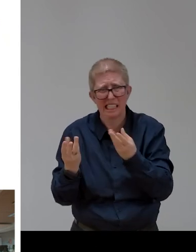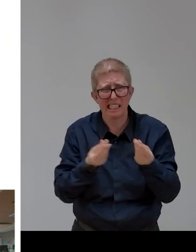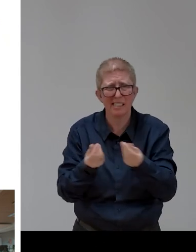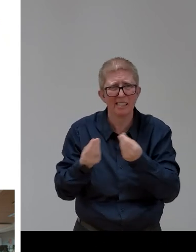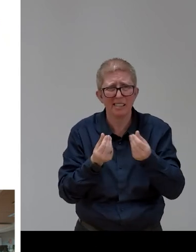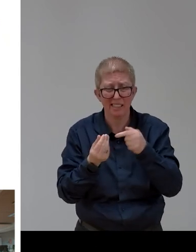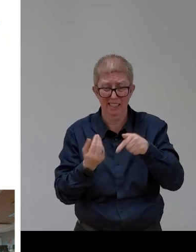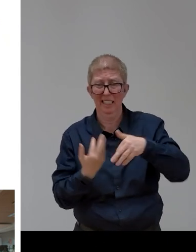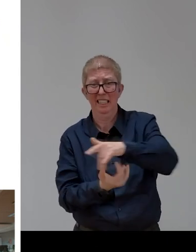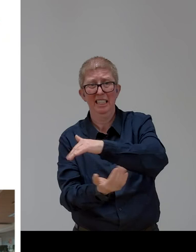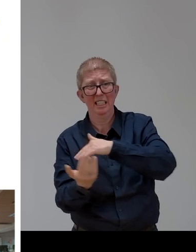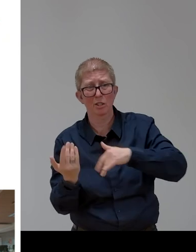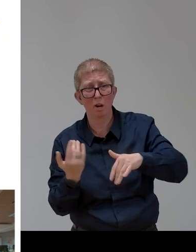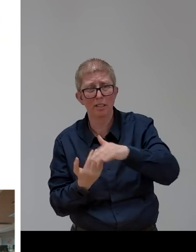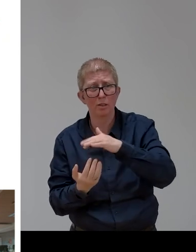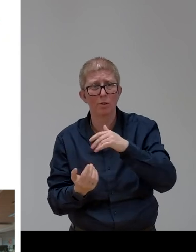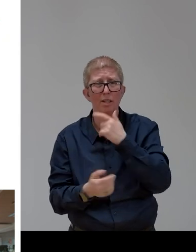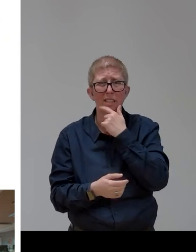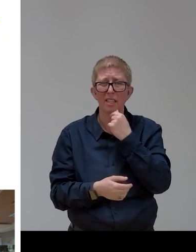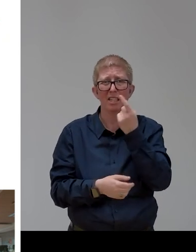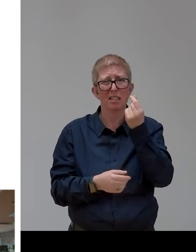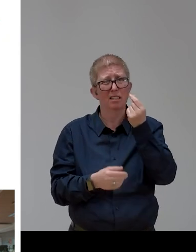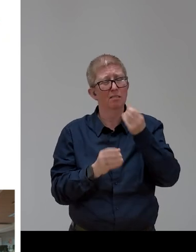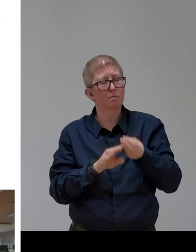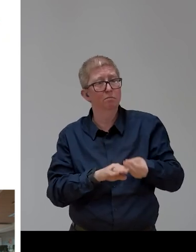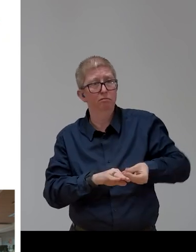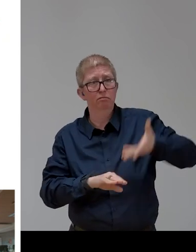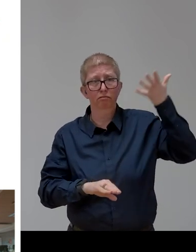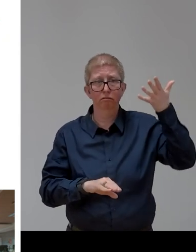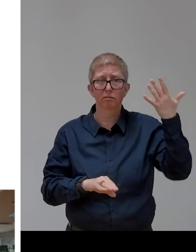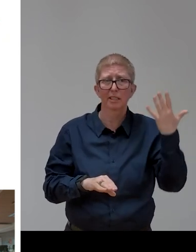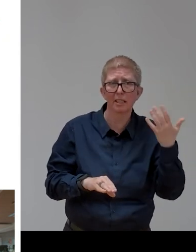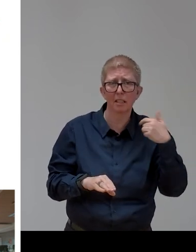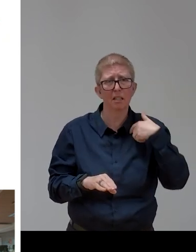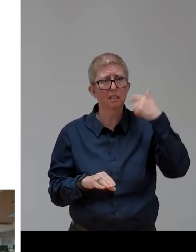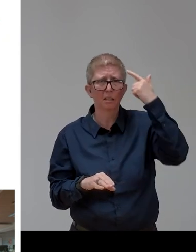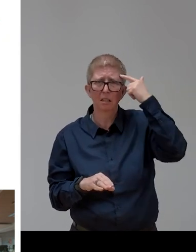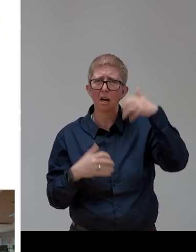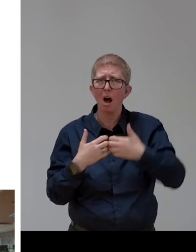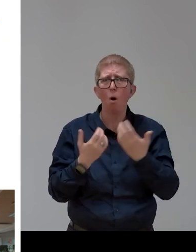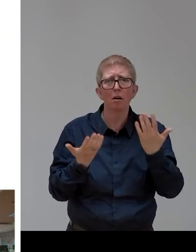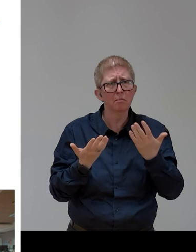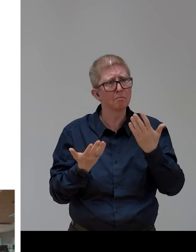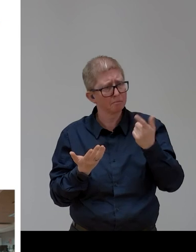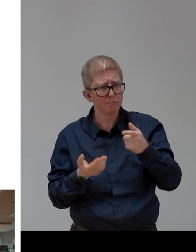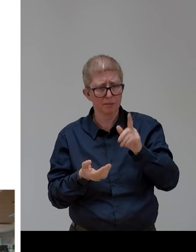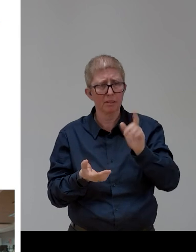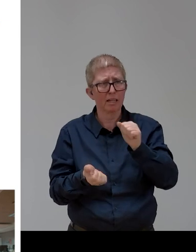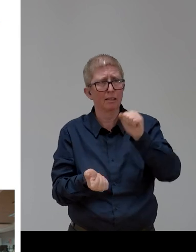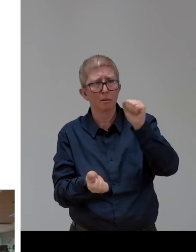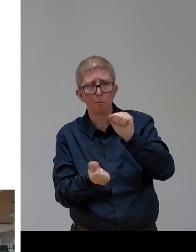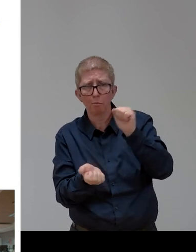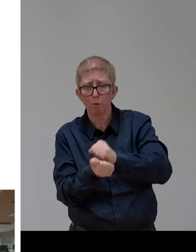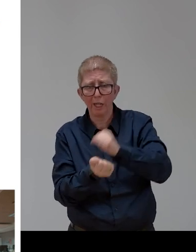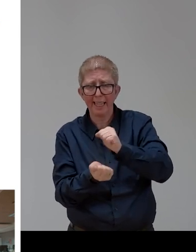creating a custom-made forearms rest using 3D printing. While we were able to successfully print it, we